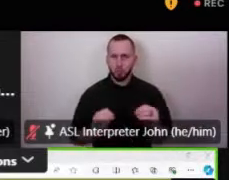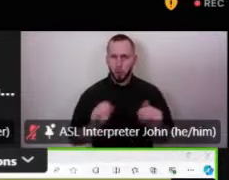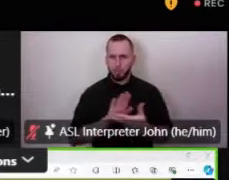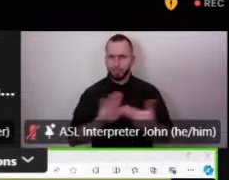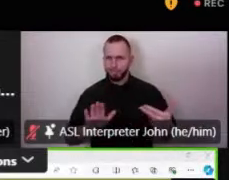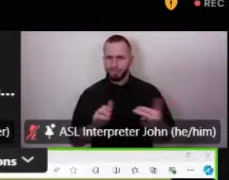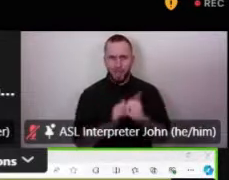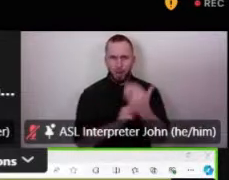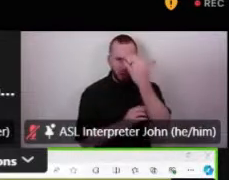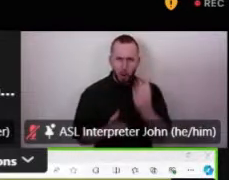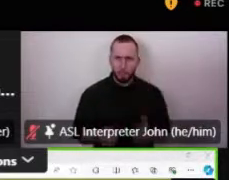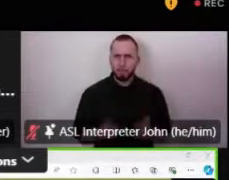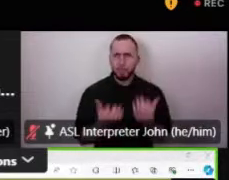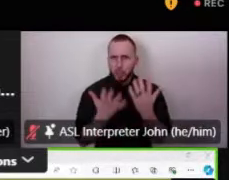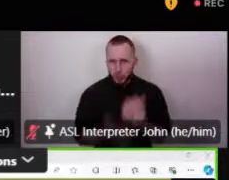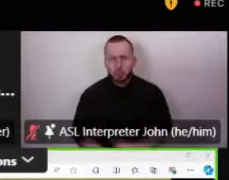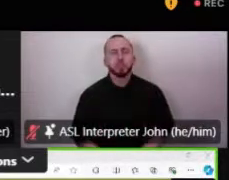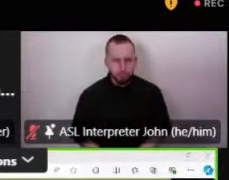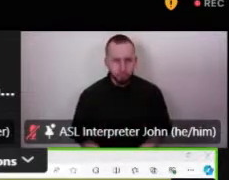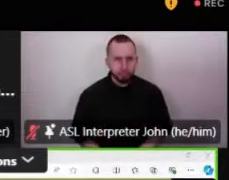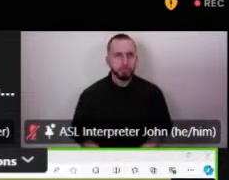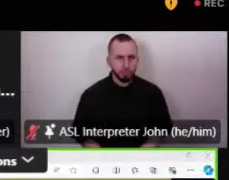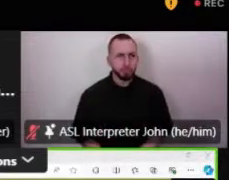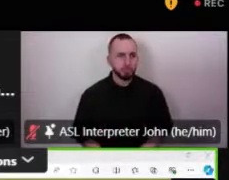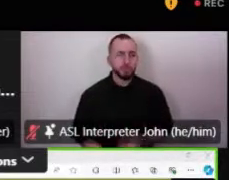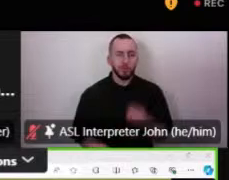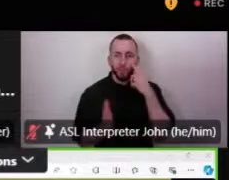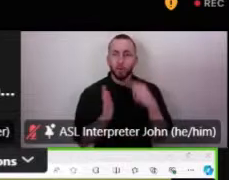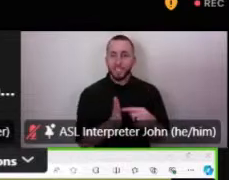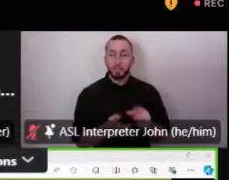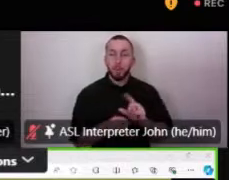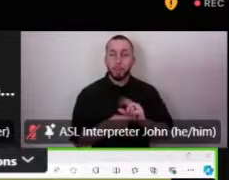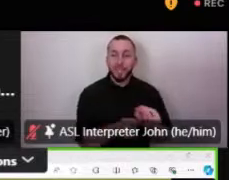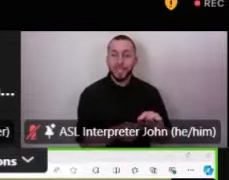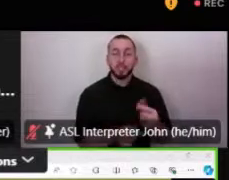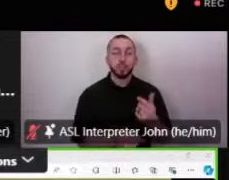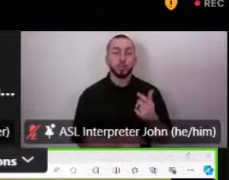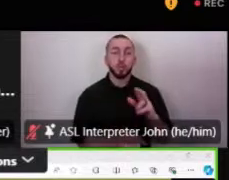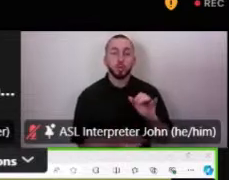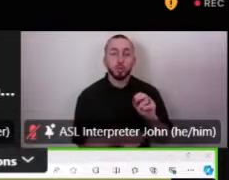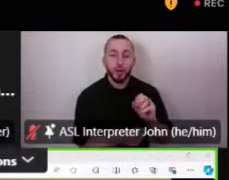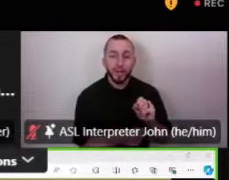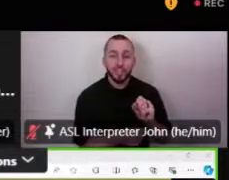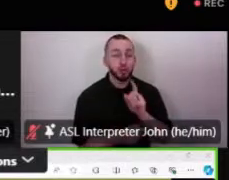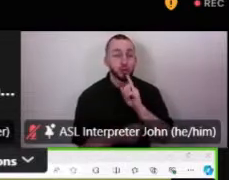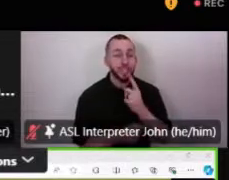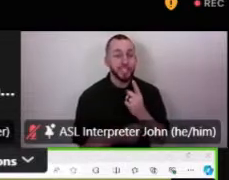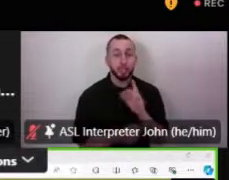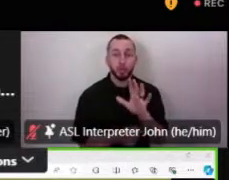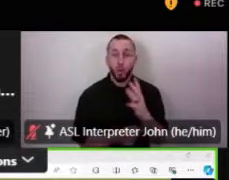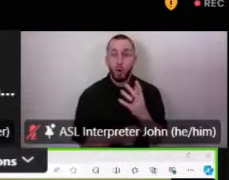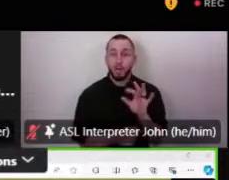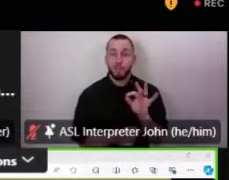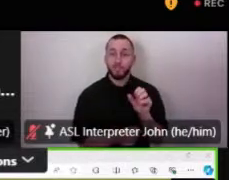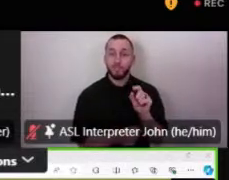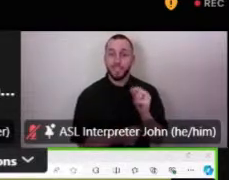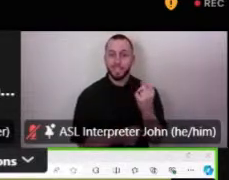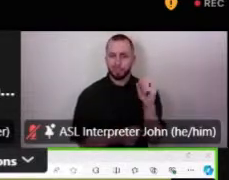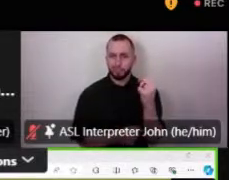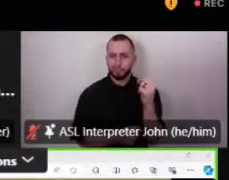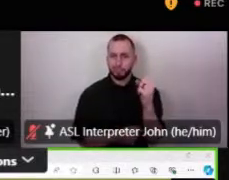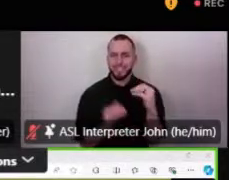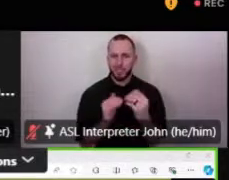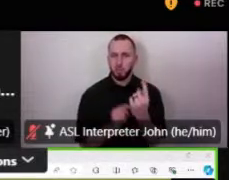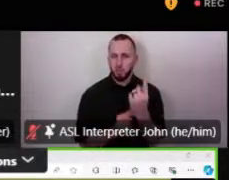it. Thinking about for beans and grains, the size of your fist actually equals about a serving.